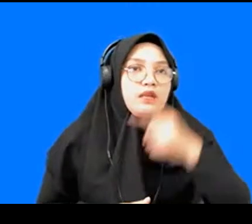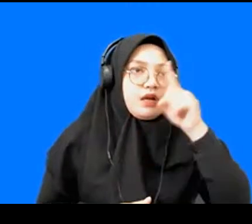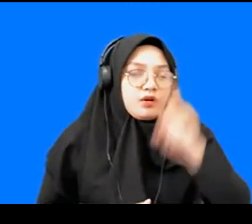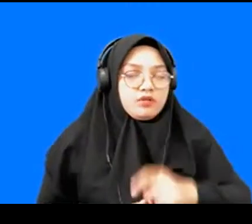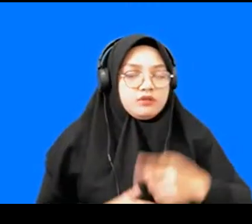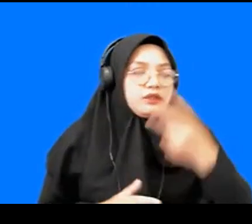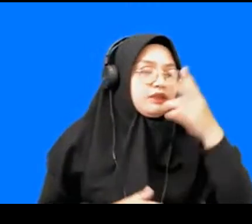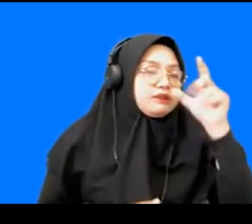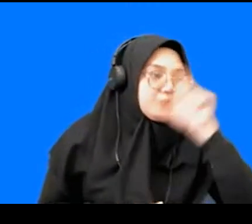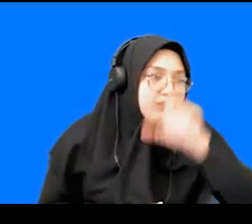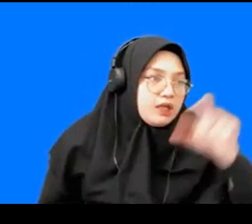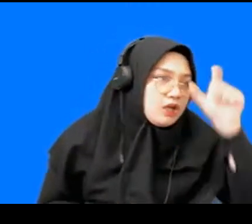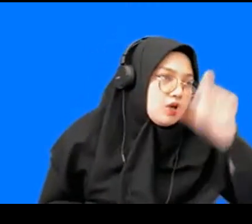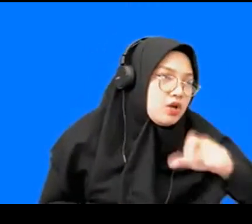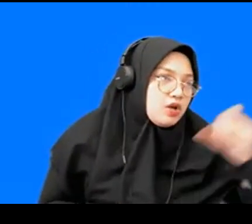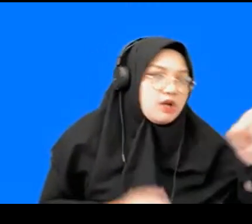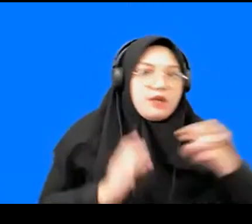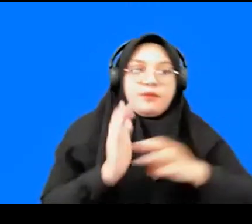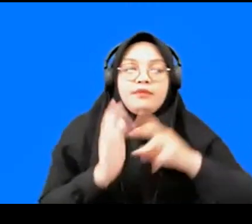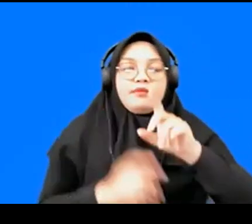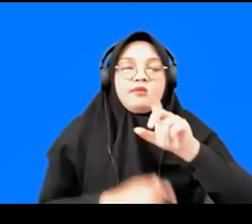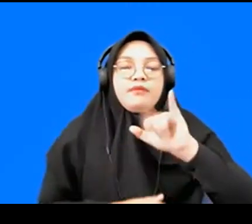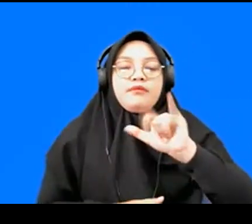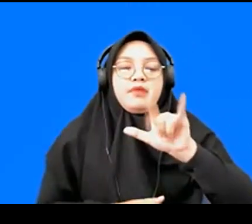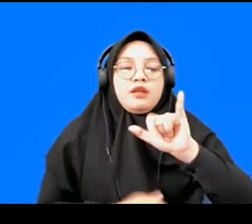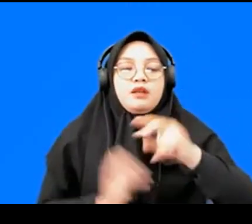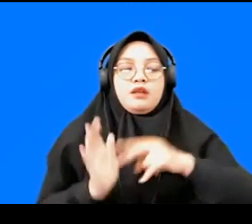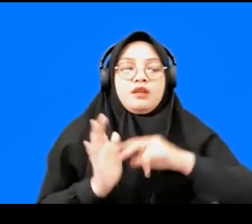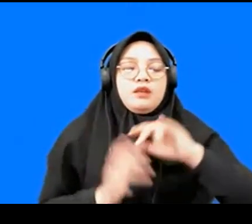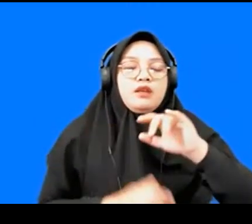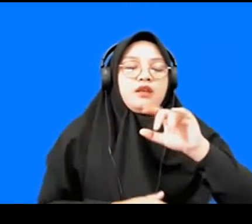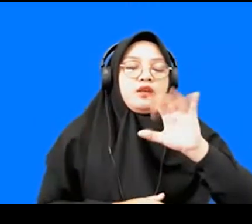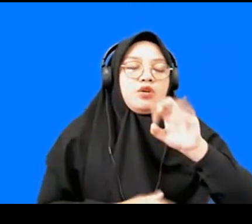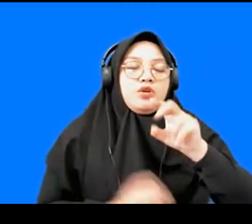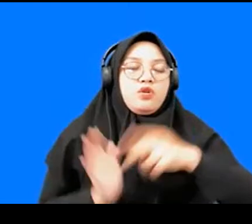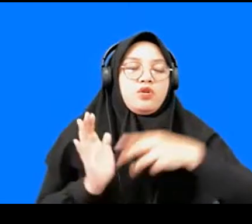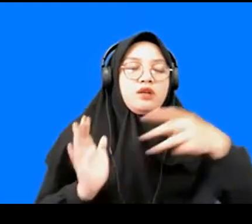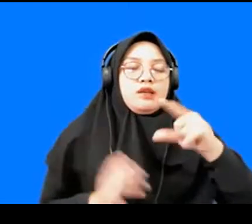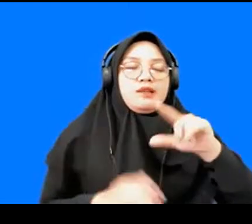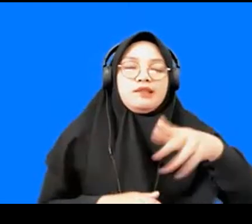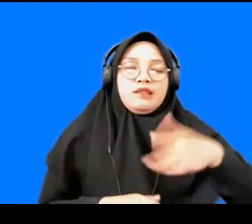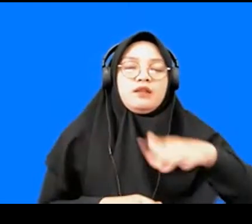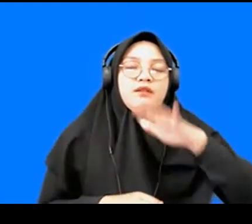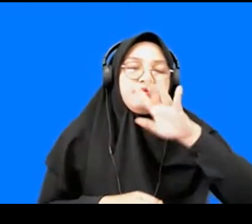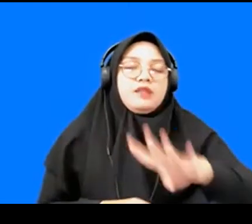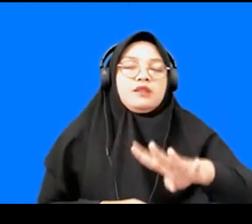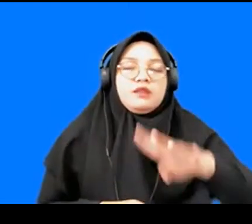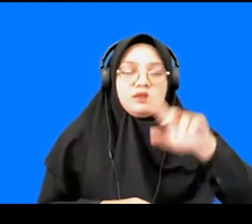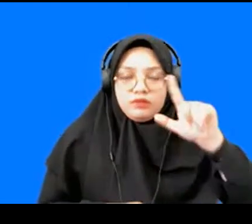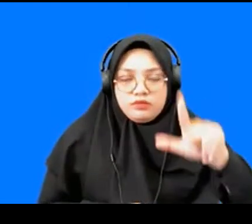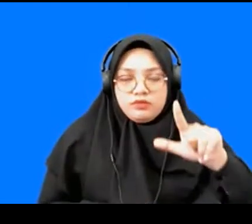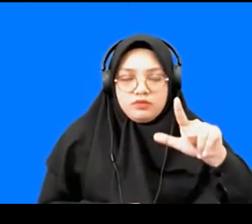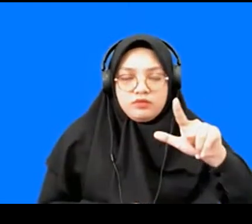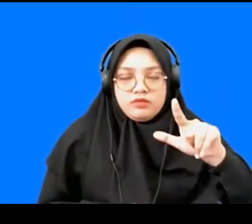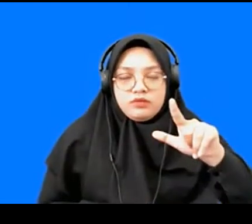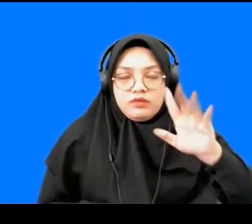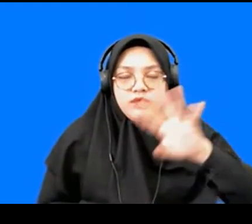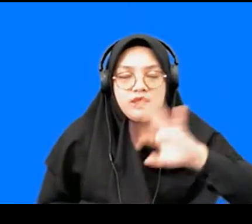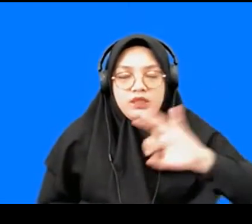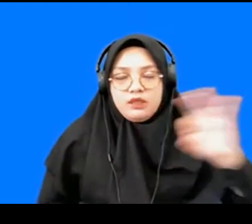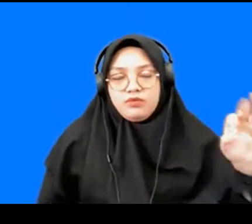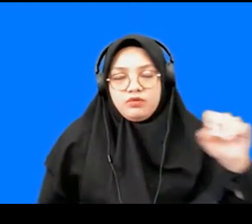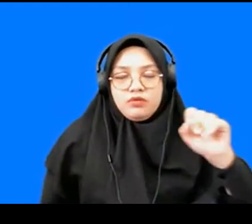talking about 4,000 plus. Yeah, you mentioned 4,700. Whoa, it will be difficult in your lifetime that you find